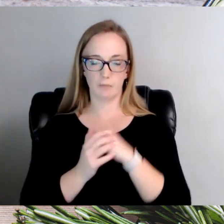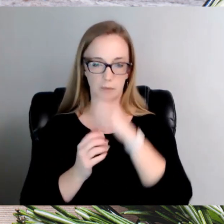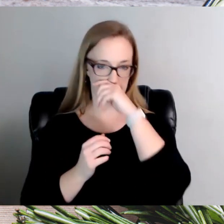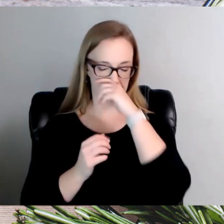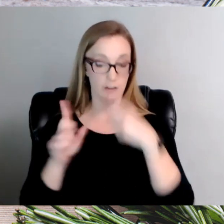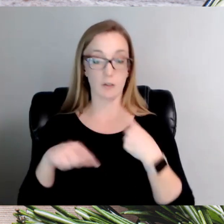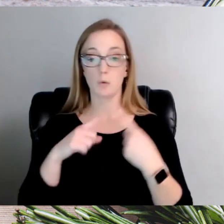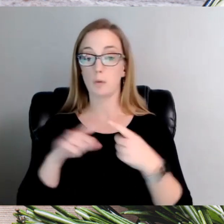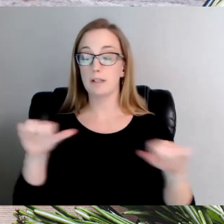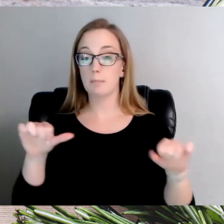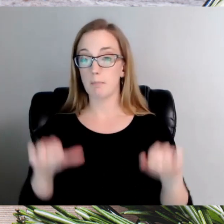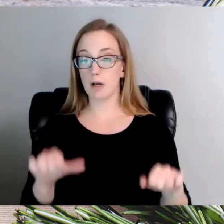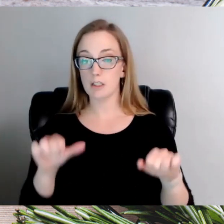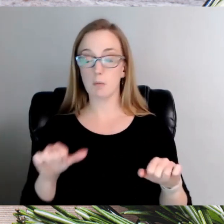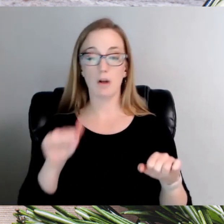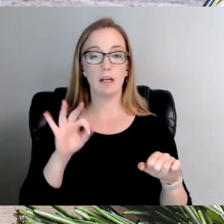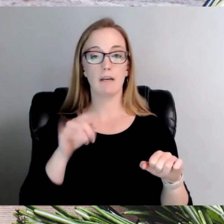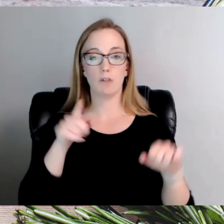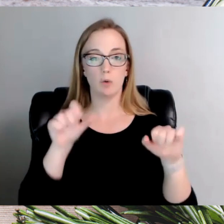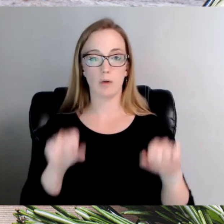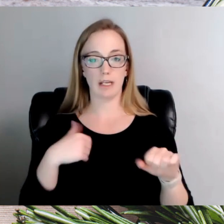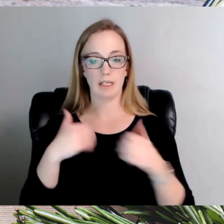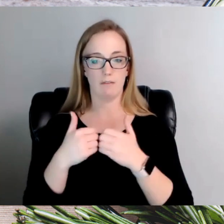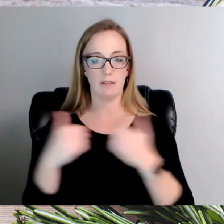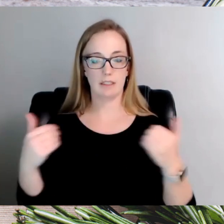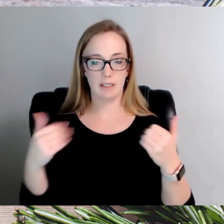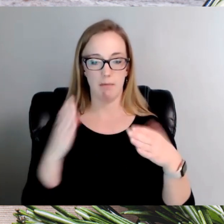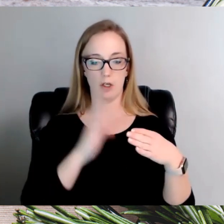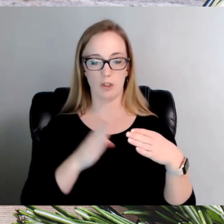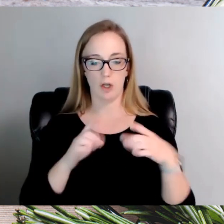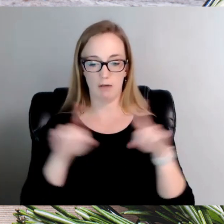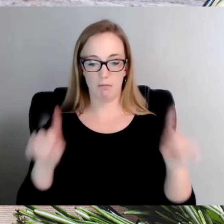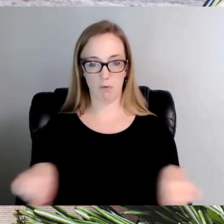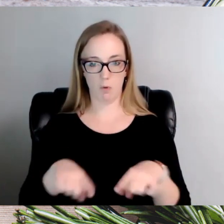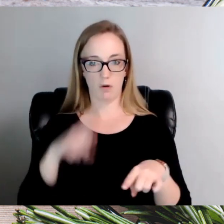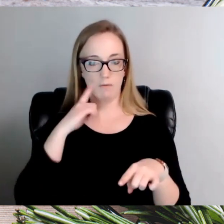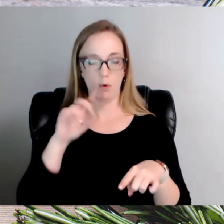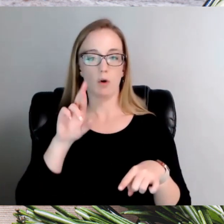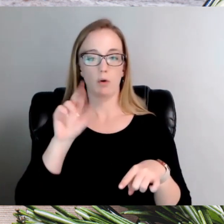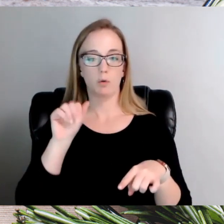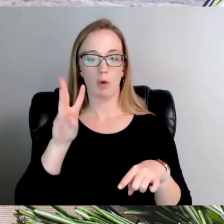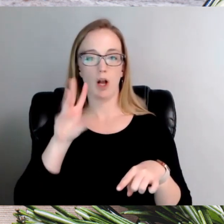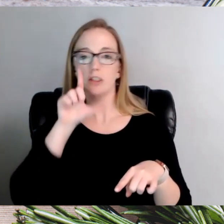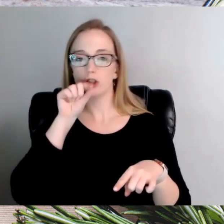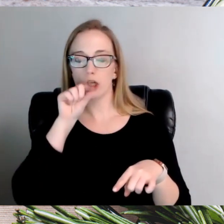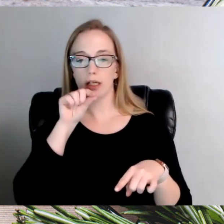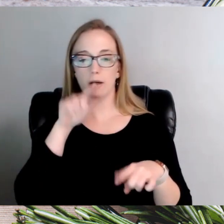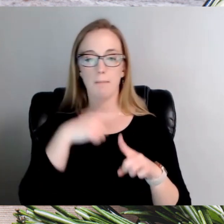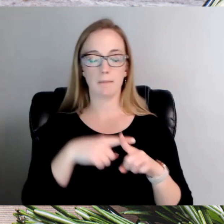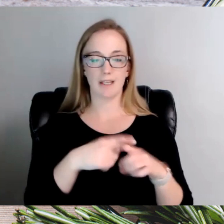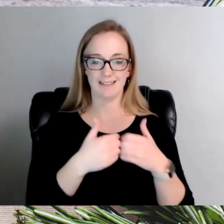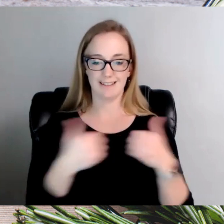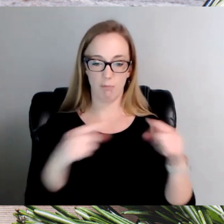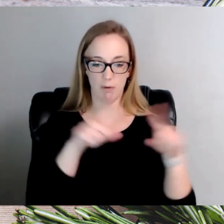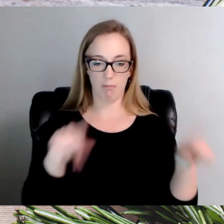When possible, if you can have a separate cutting board for your raw poultry and then a cutting board